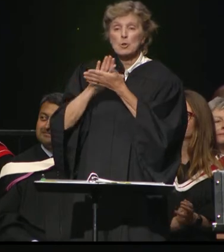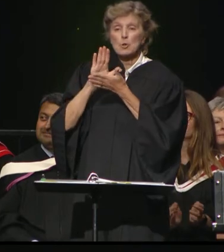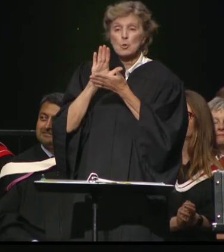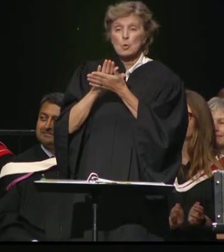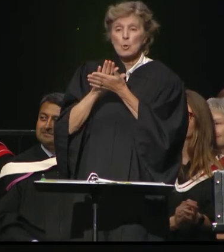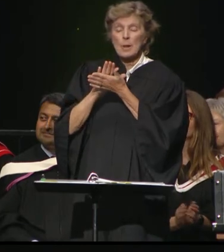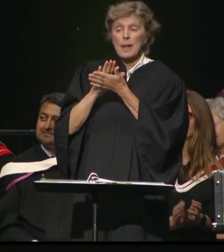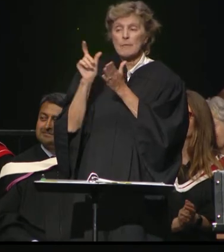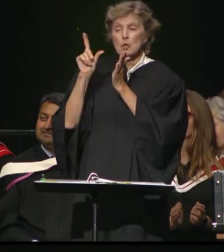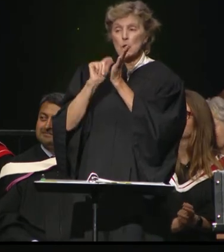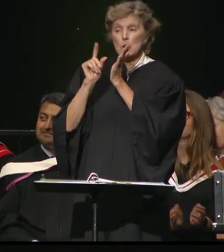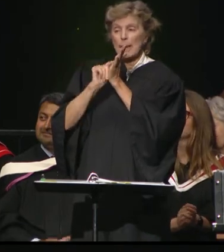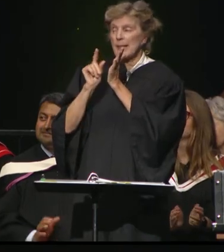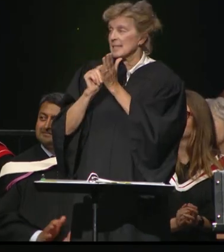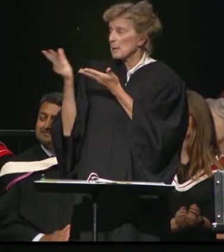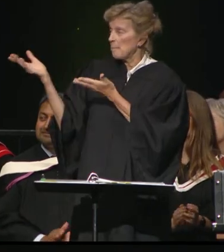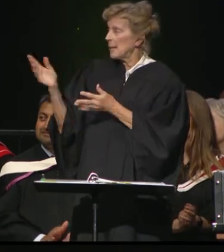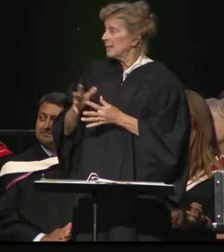Journalism.